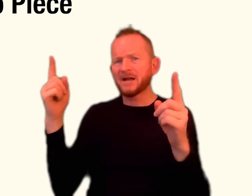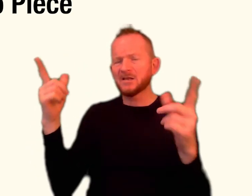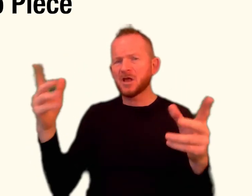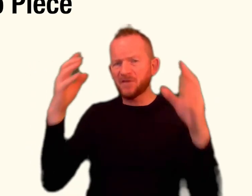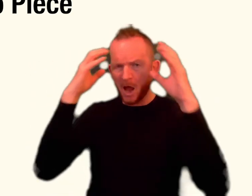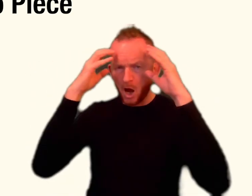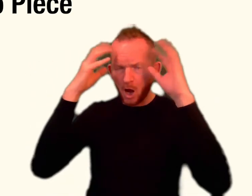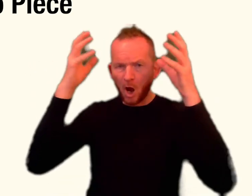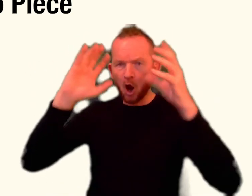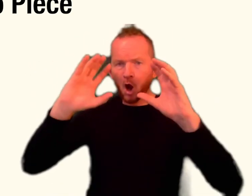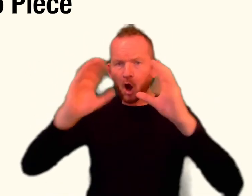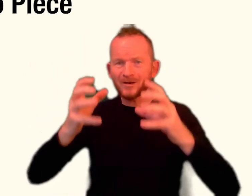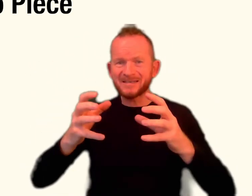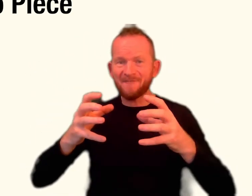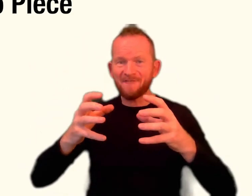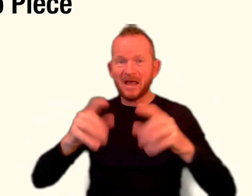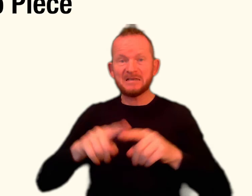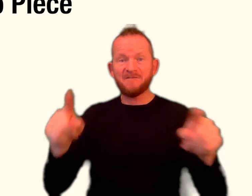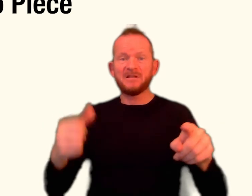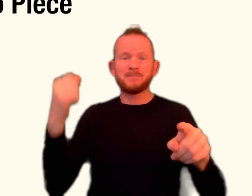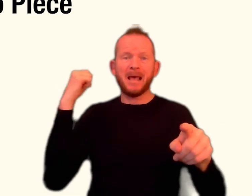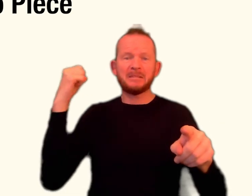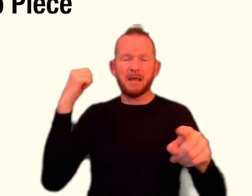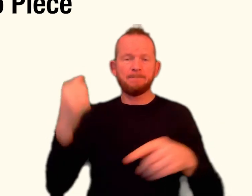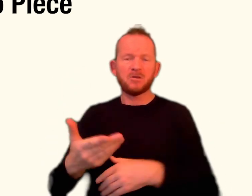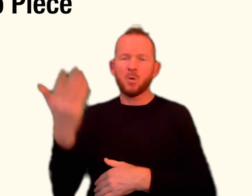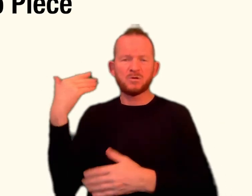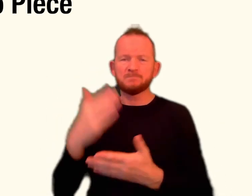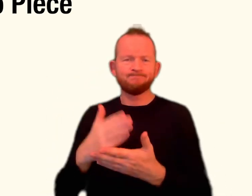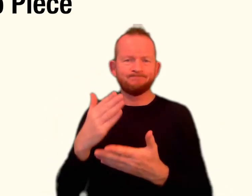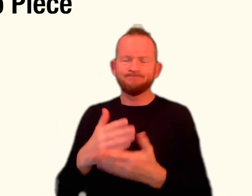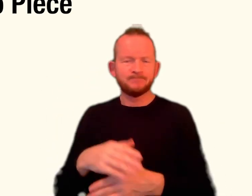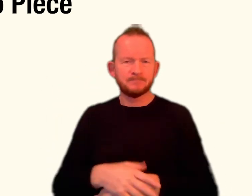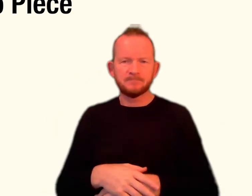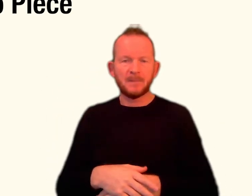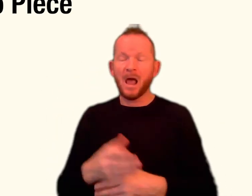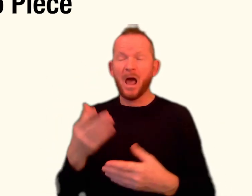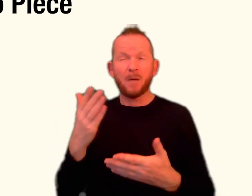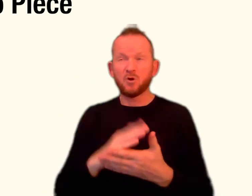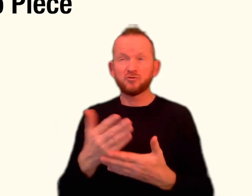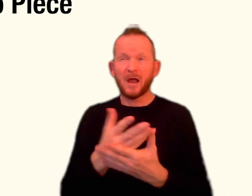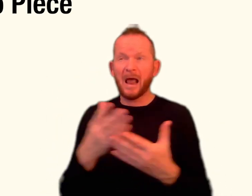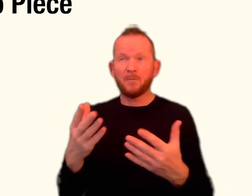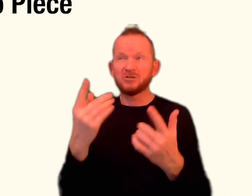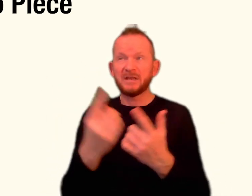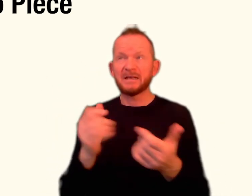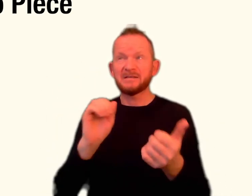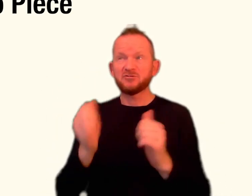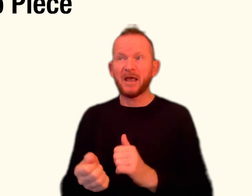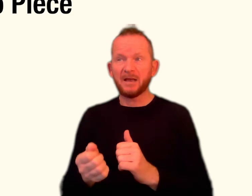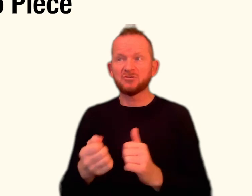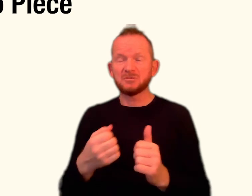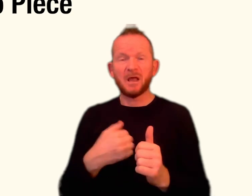cognitive difference back then, but there wasn't really. I'm not sure how much things have changed. I think